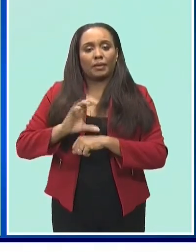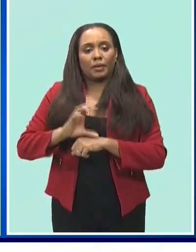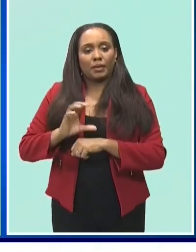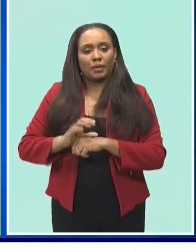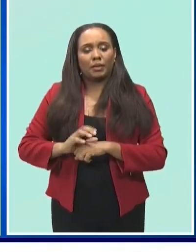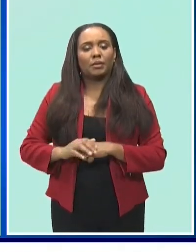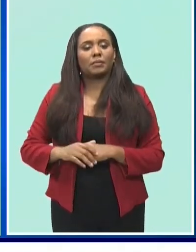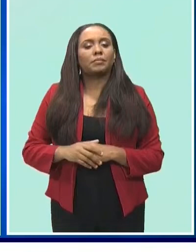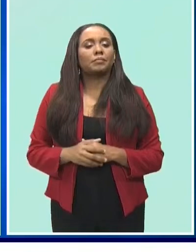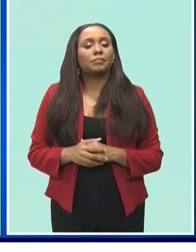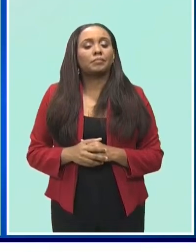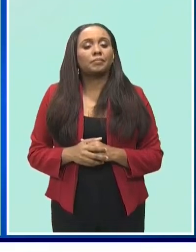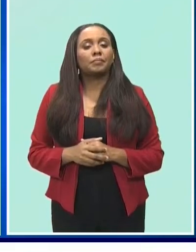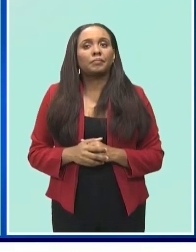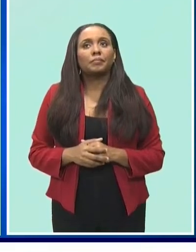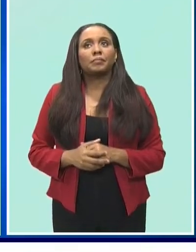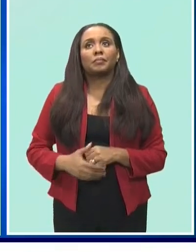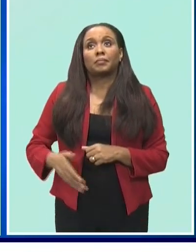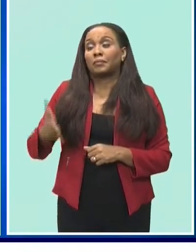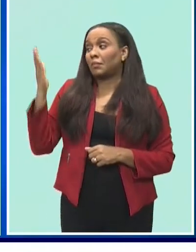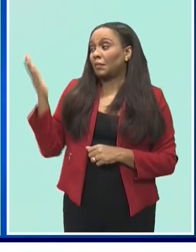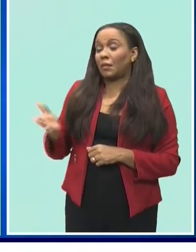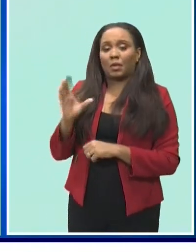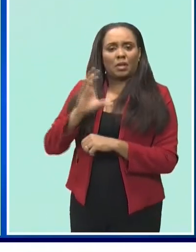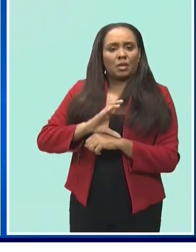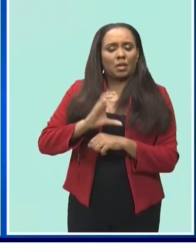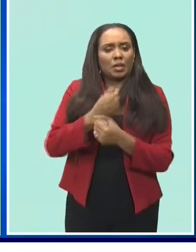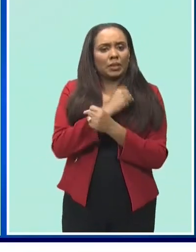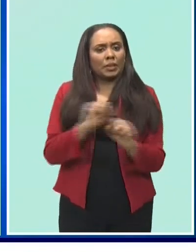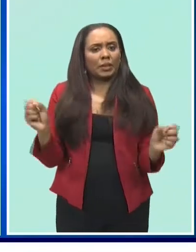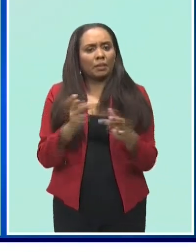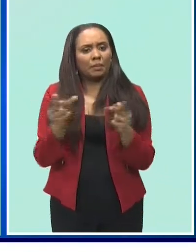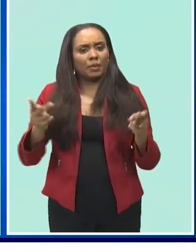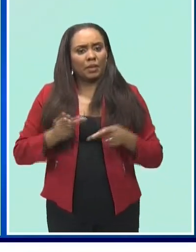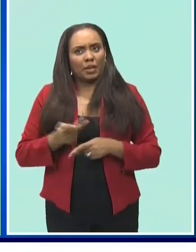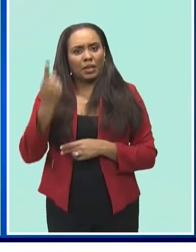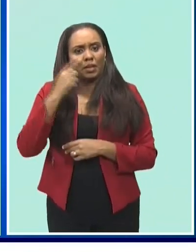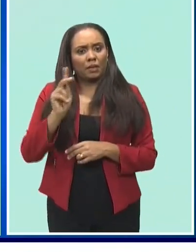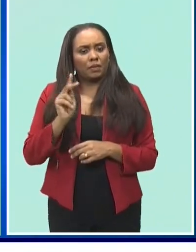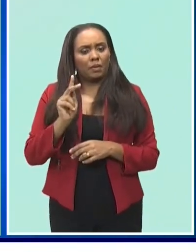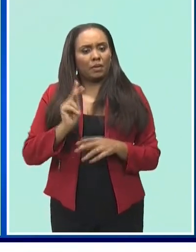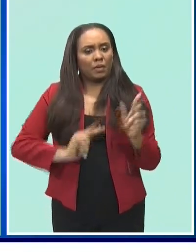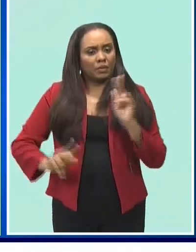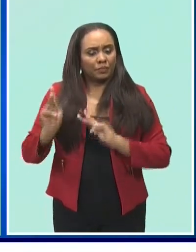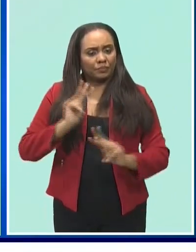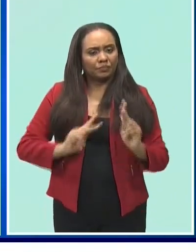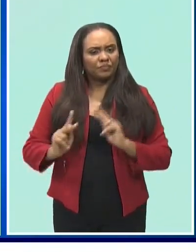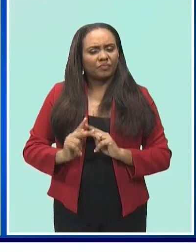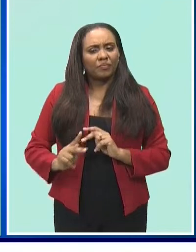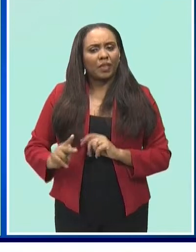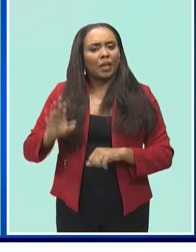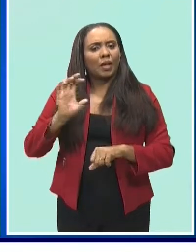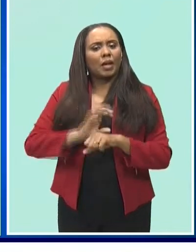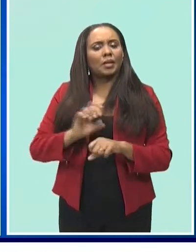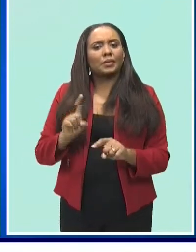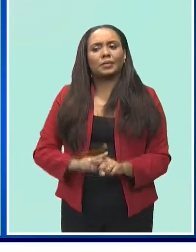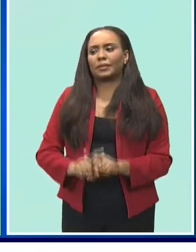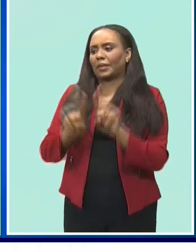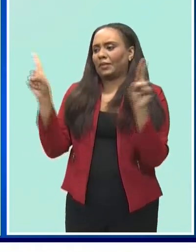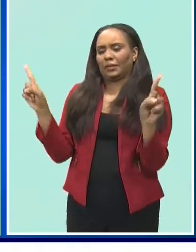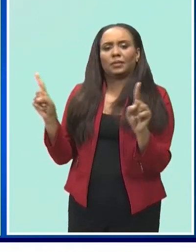city. Therefore, the church as an oasis is to be able to stand out as a